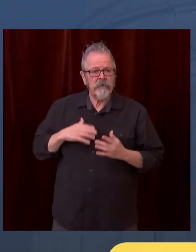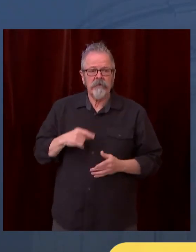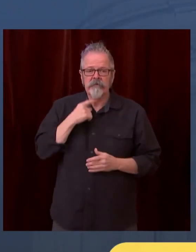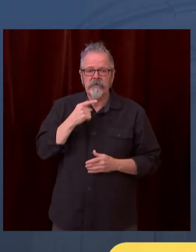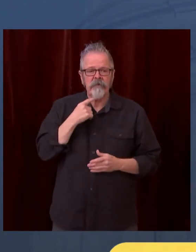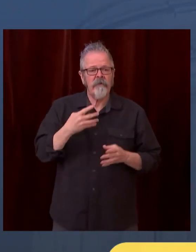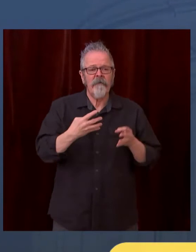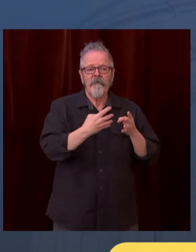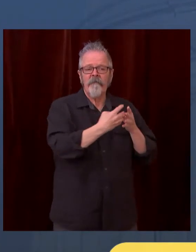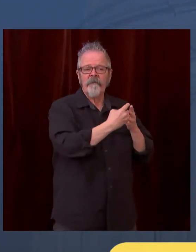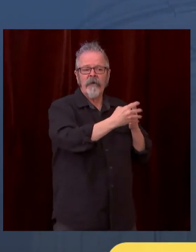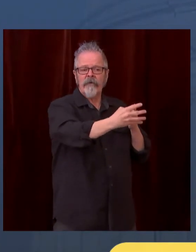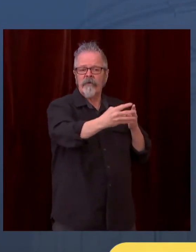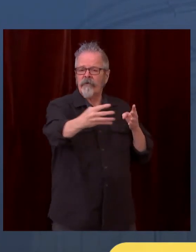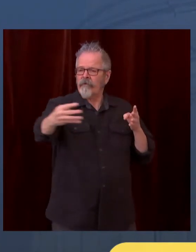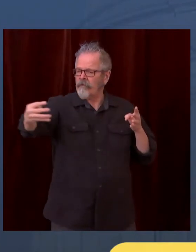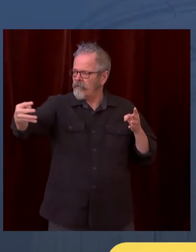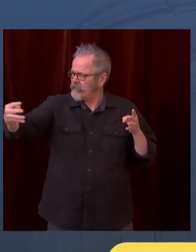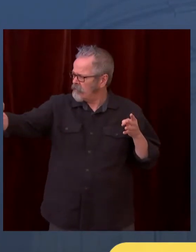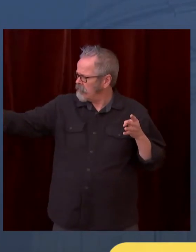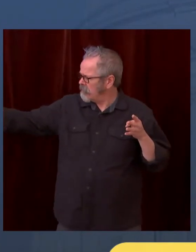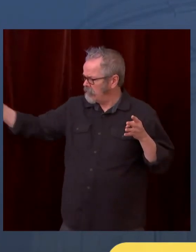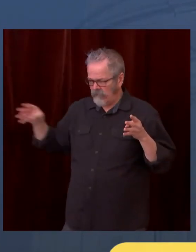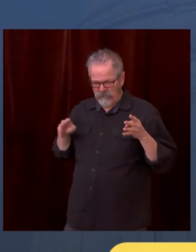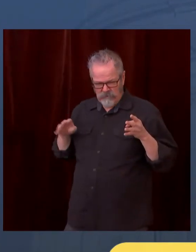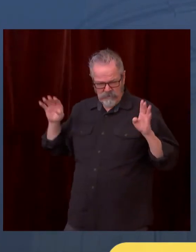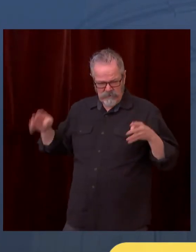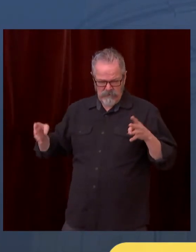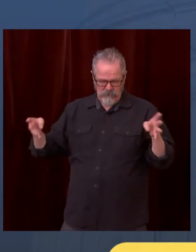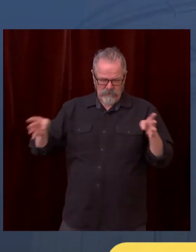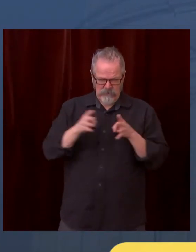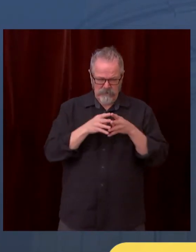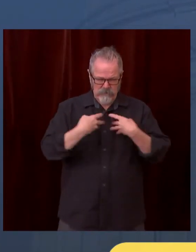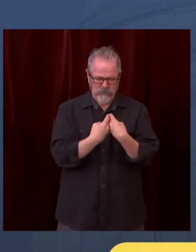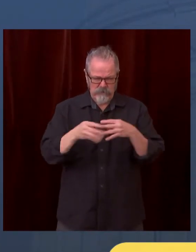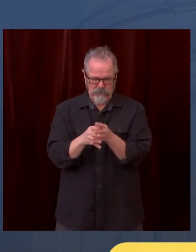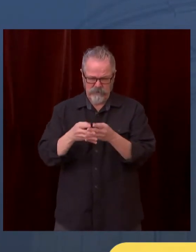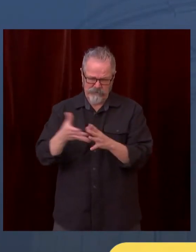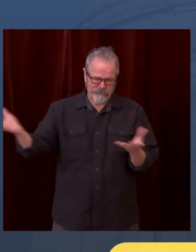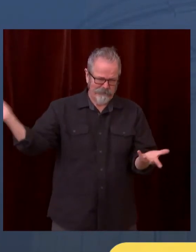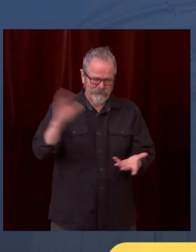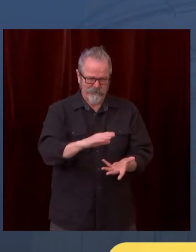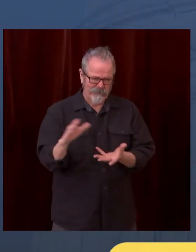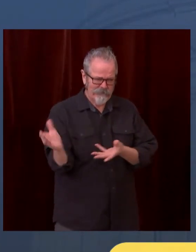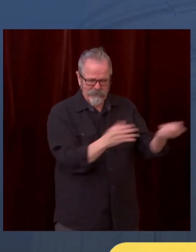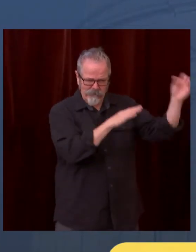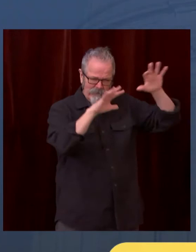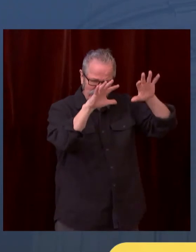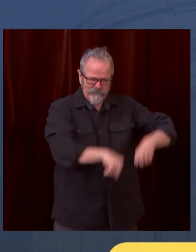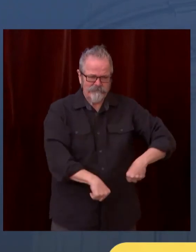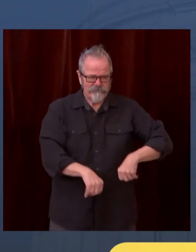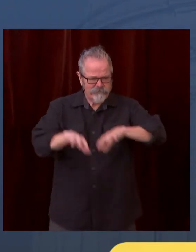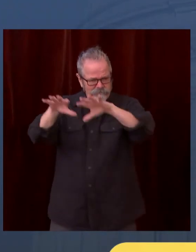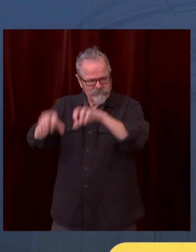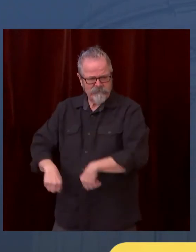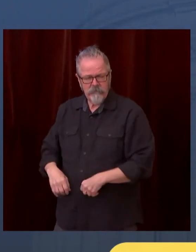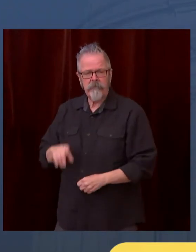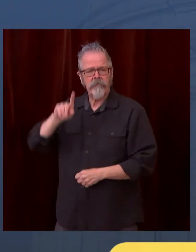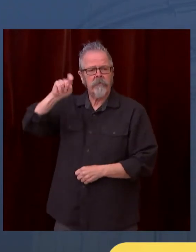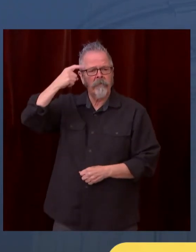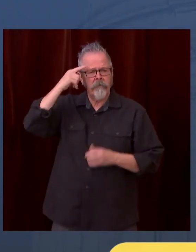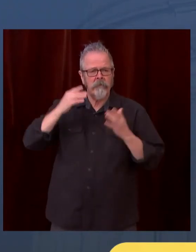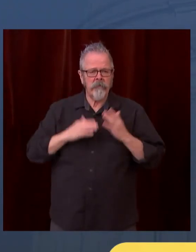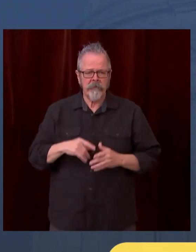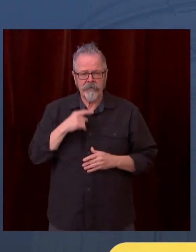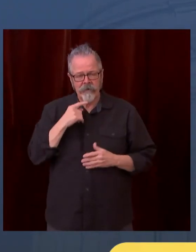that they think the current security measures are the appropriate ones, given the threat level that they have assessed through